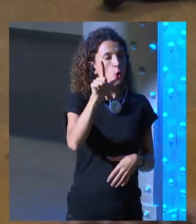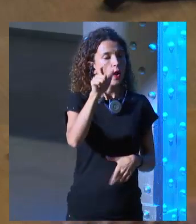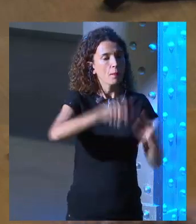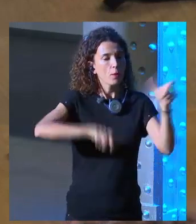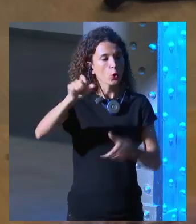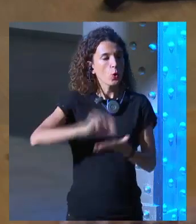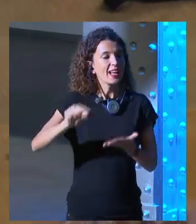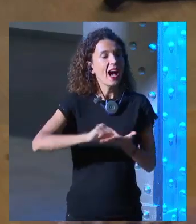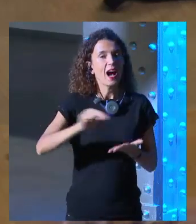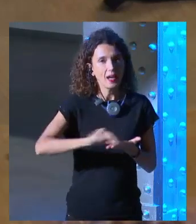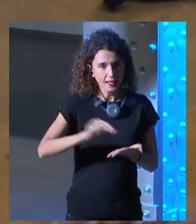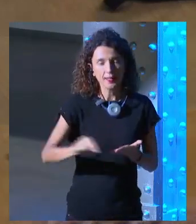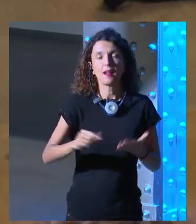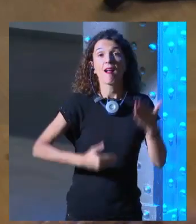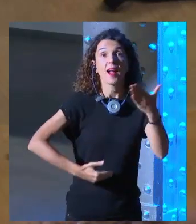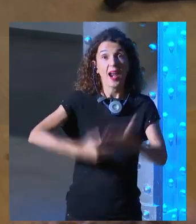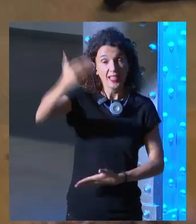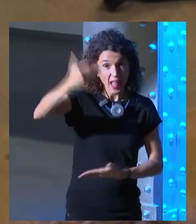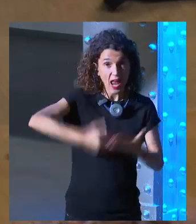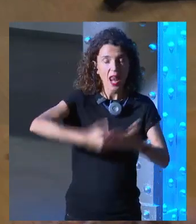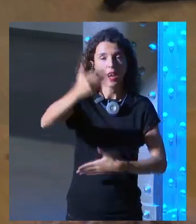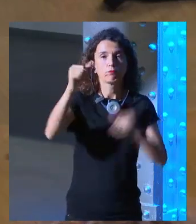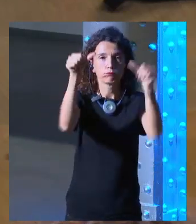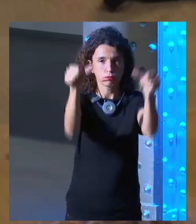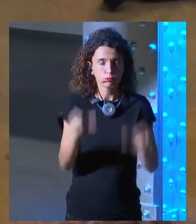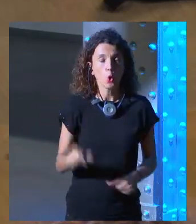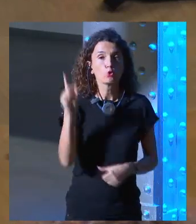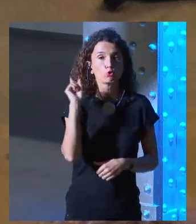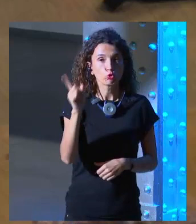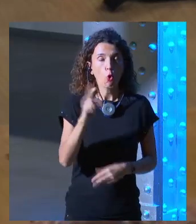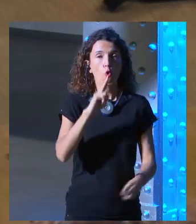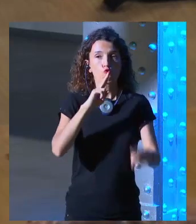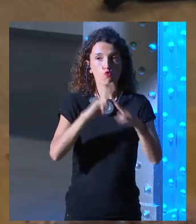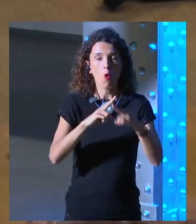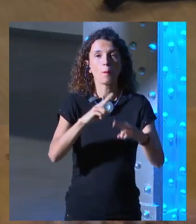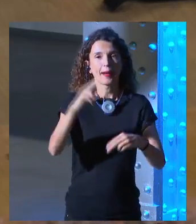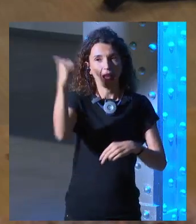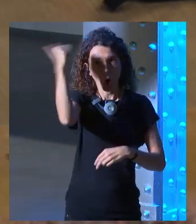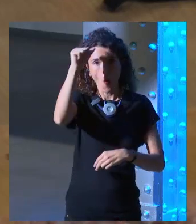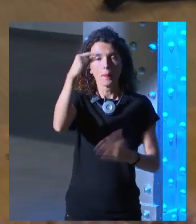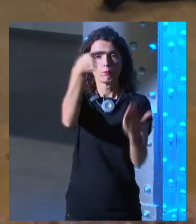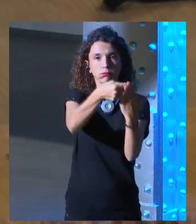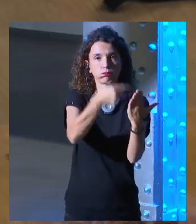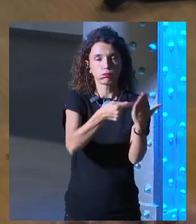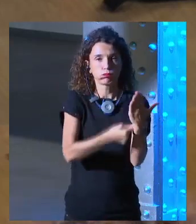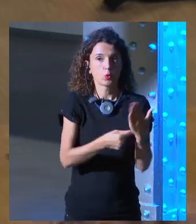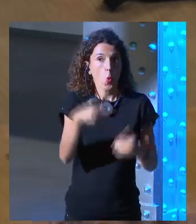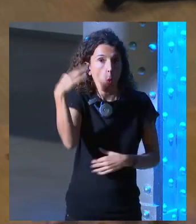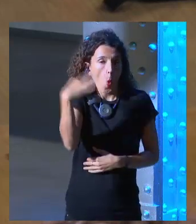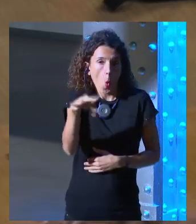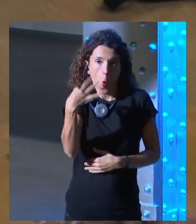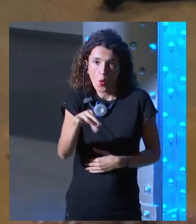take place during the next days. The controversy comes because in the poster there was just